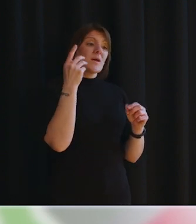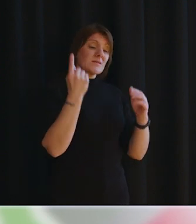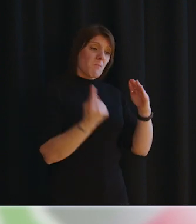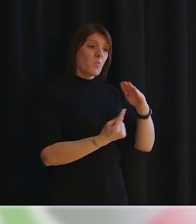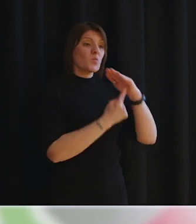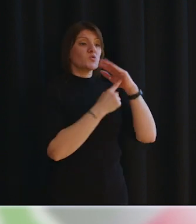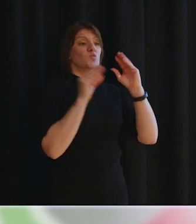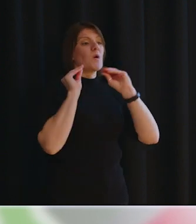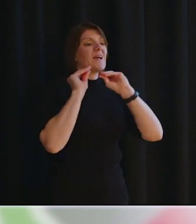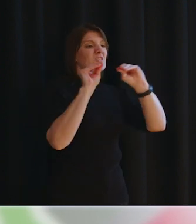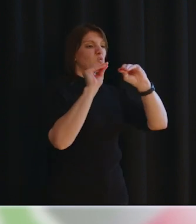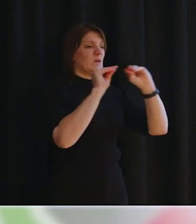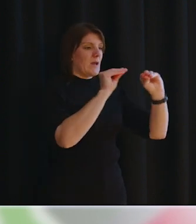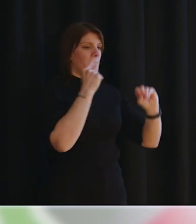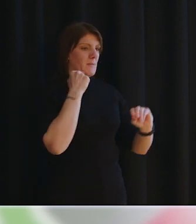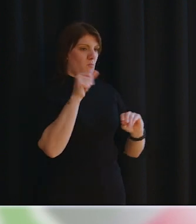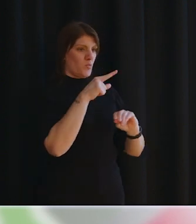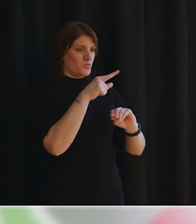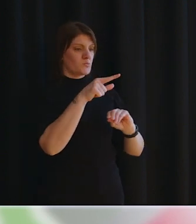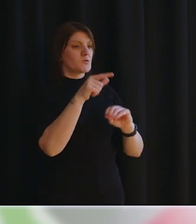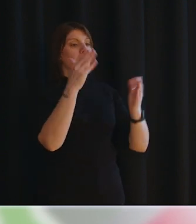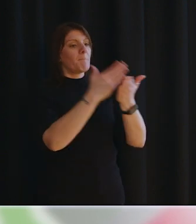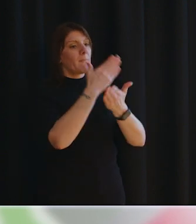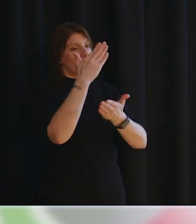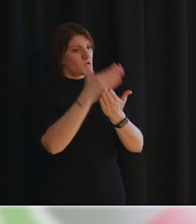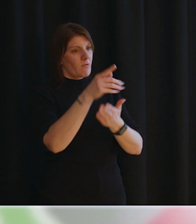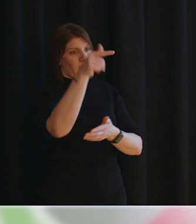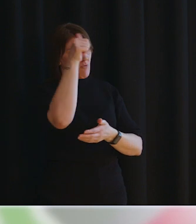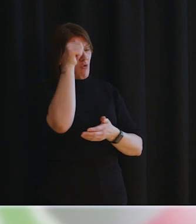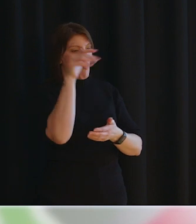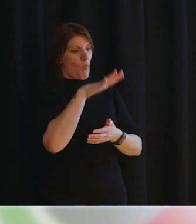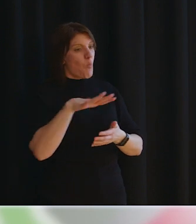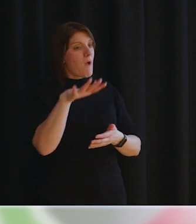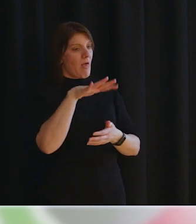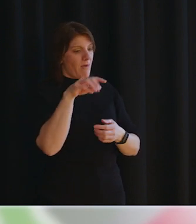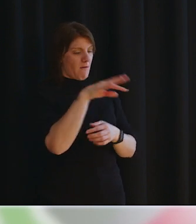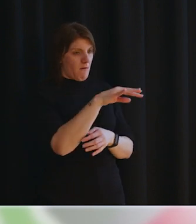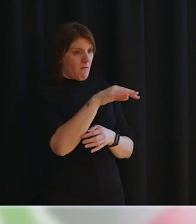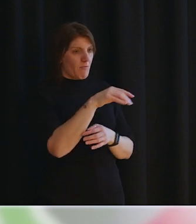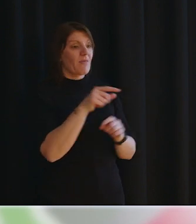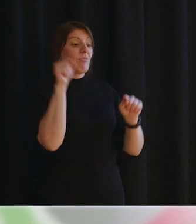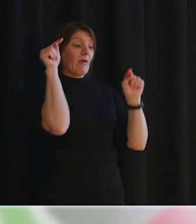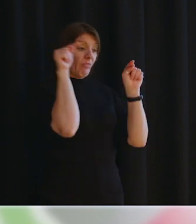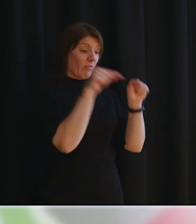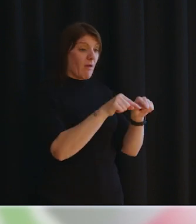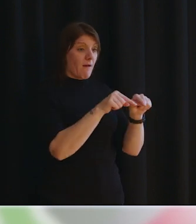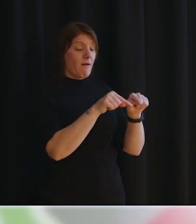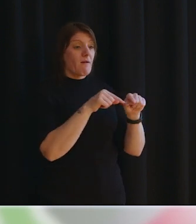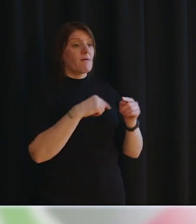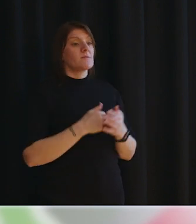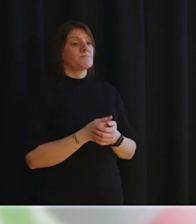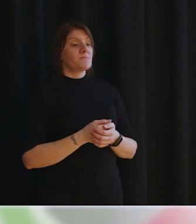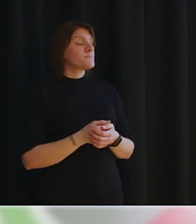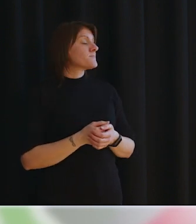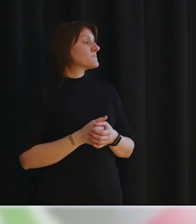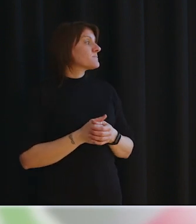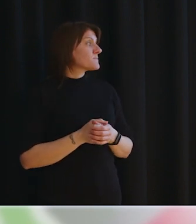their options are and how they implement that within their setting, within their environment.